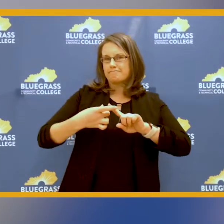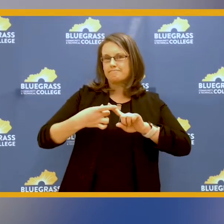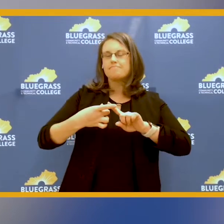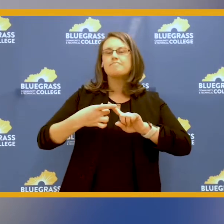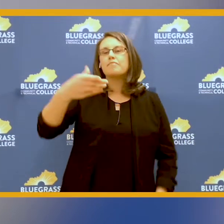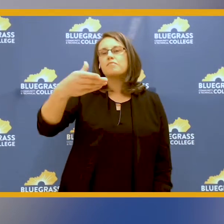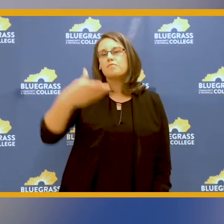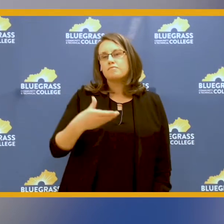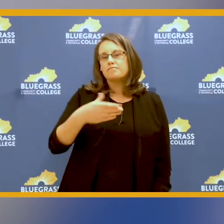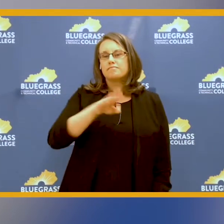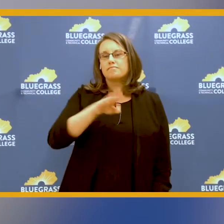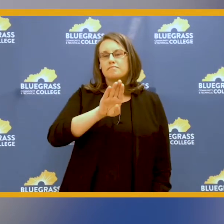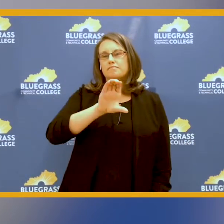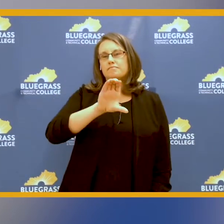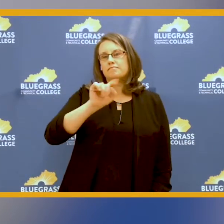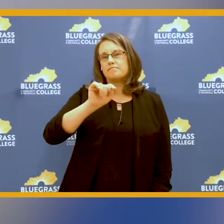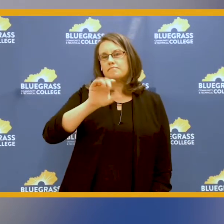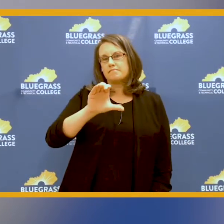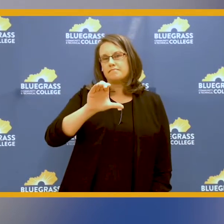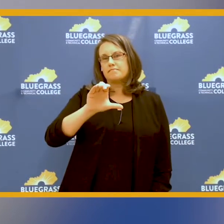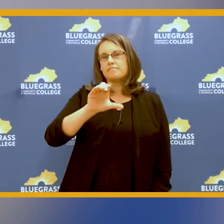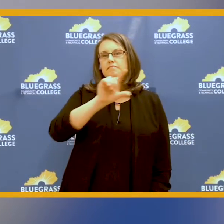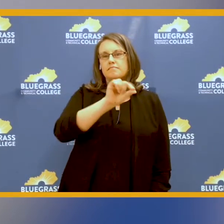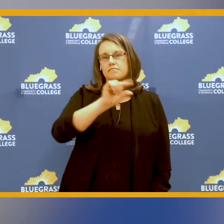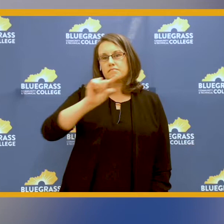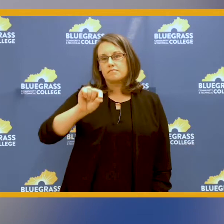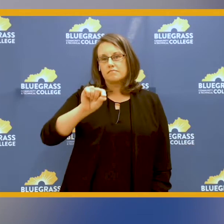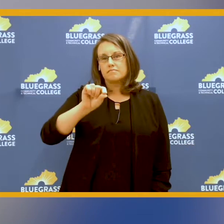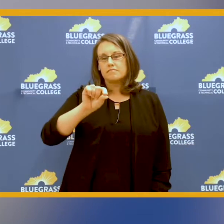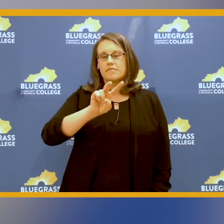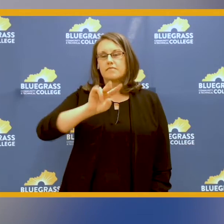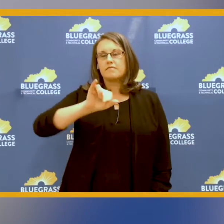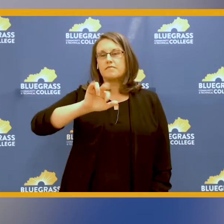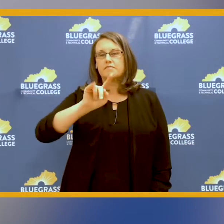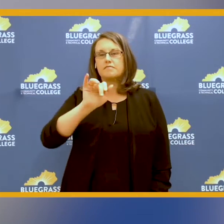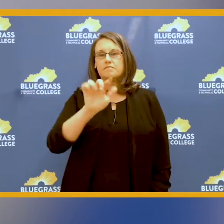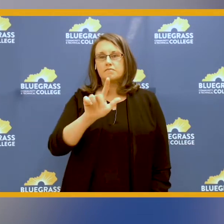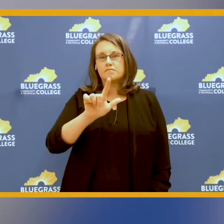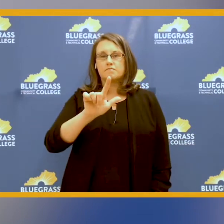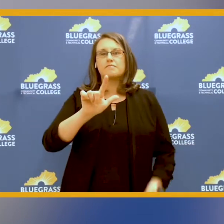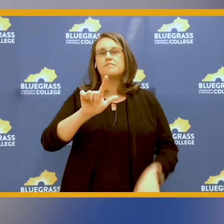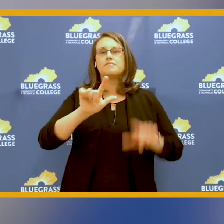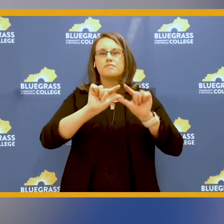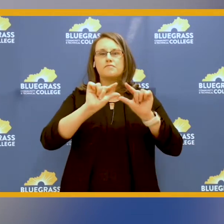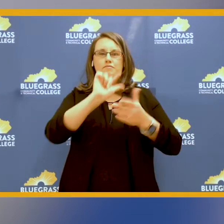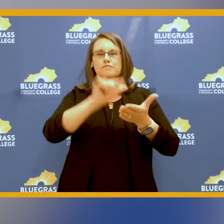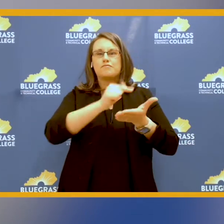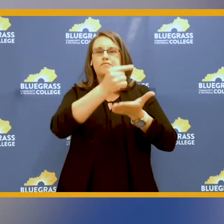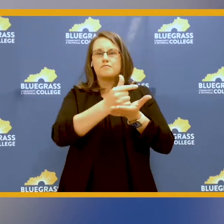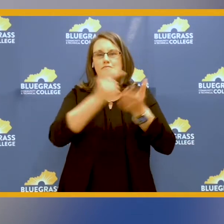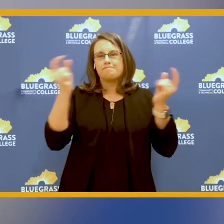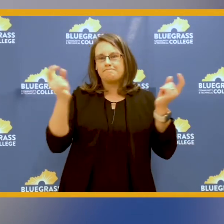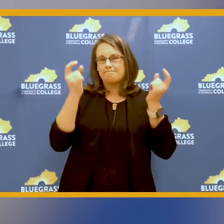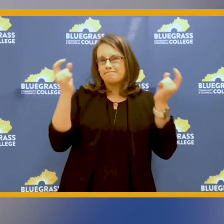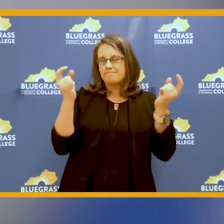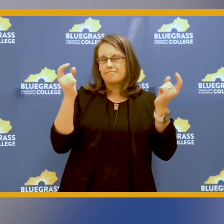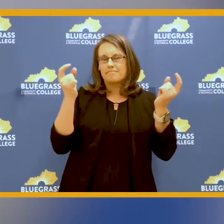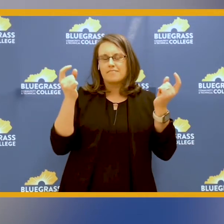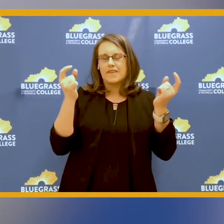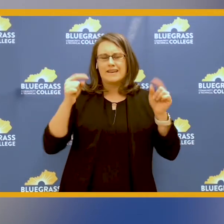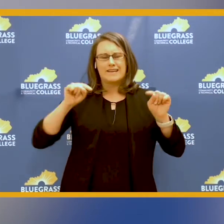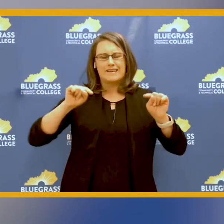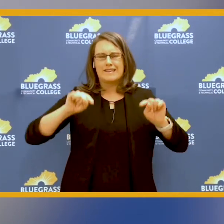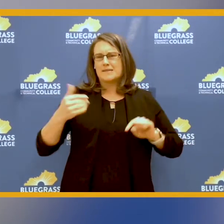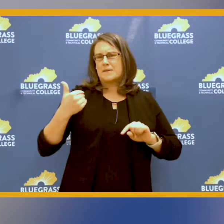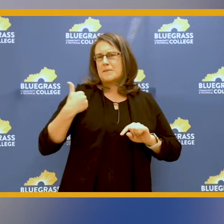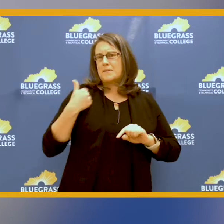friends, welcome to BCTC 2020 Virtual Graduation Celebration.